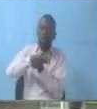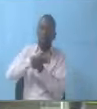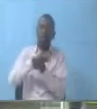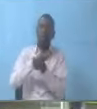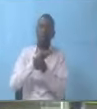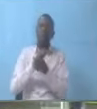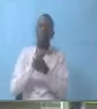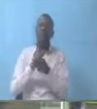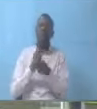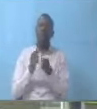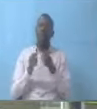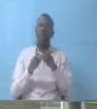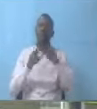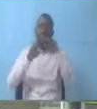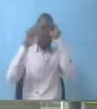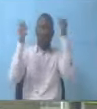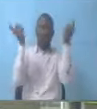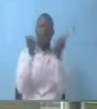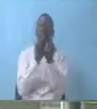and Properties Recovery Decree.